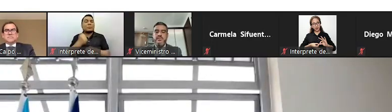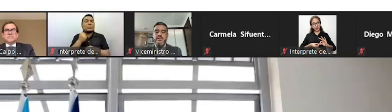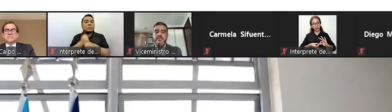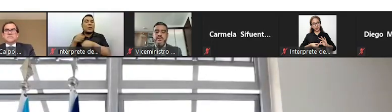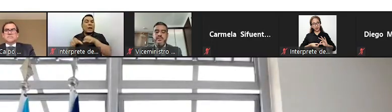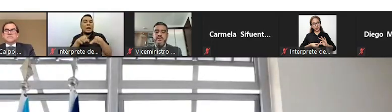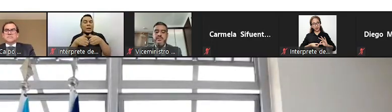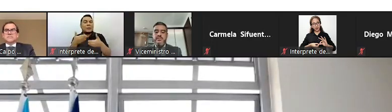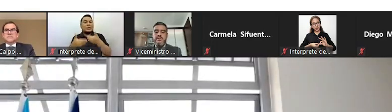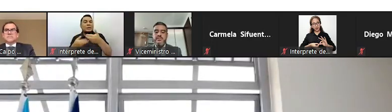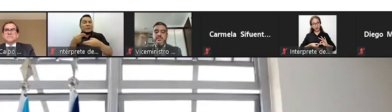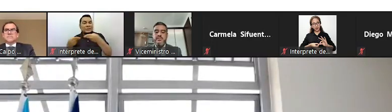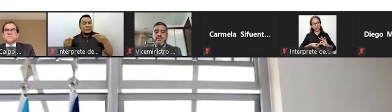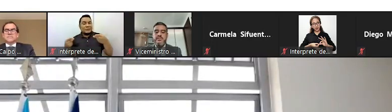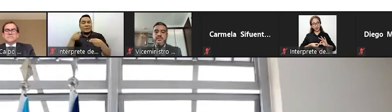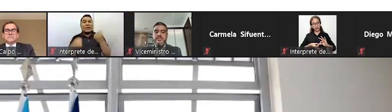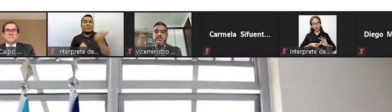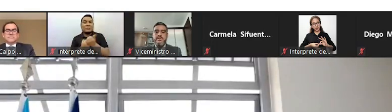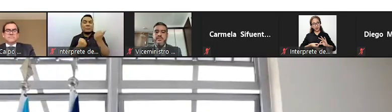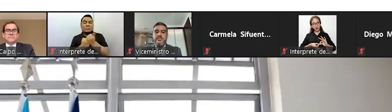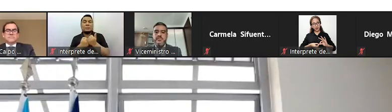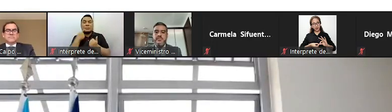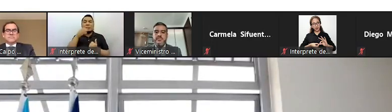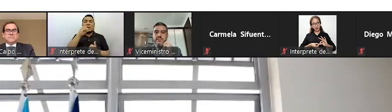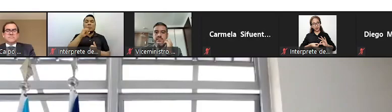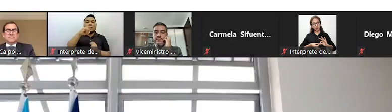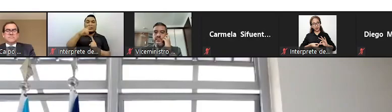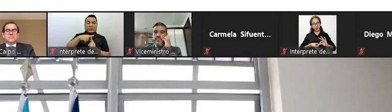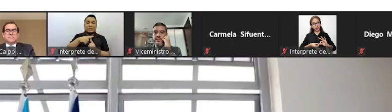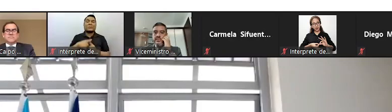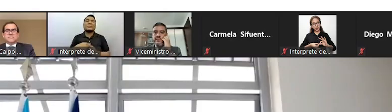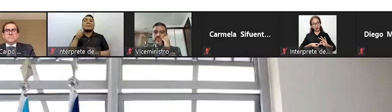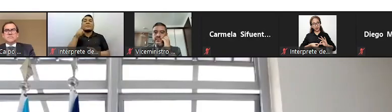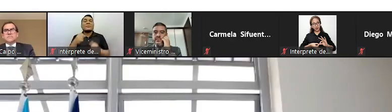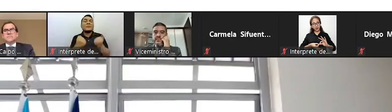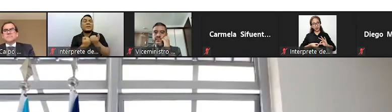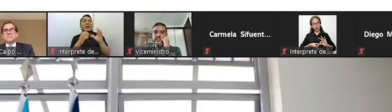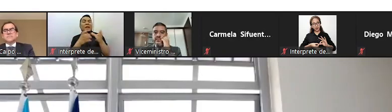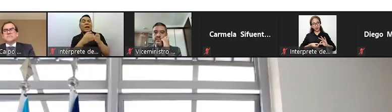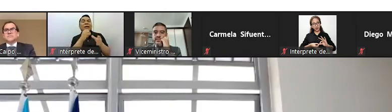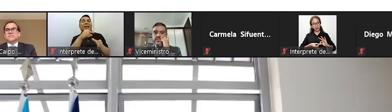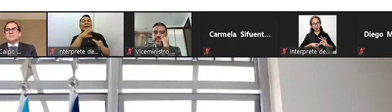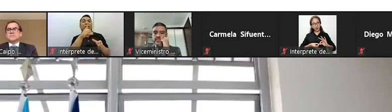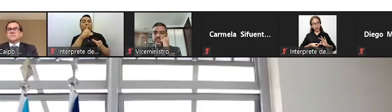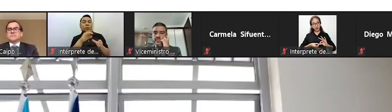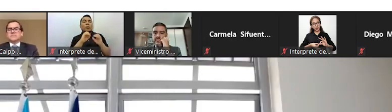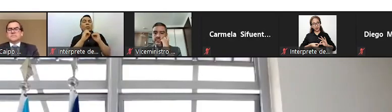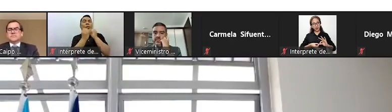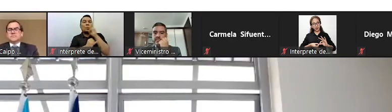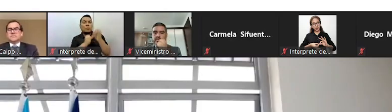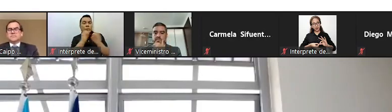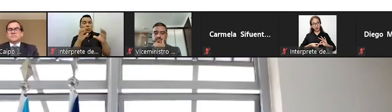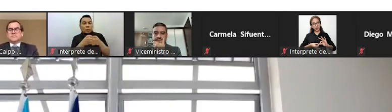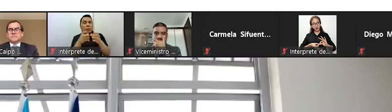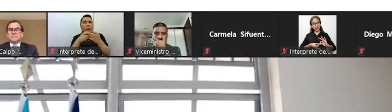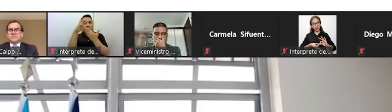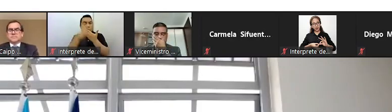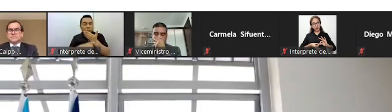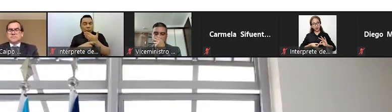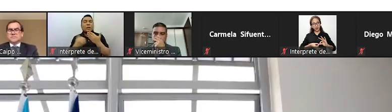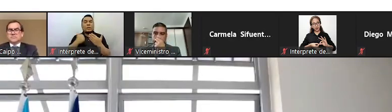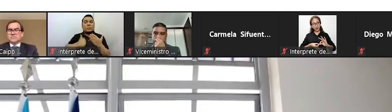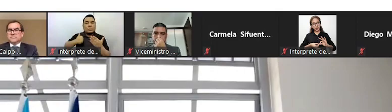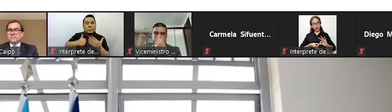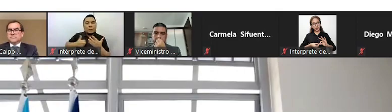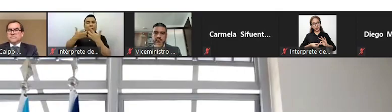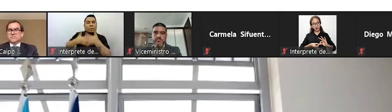following closely the elaboration of this tool that's been supported by ilo from mcnutt's ocde and all of